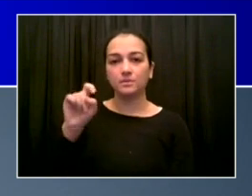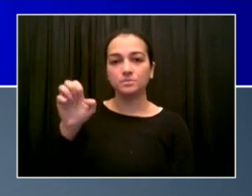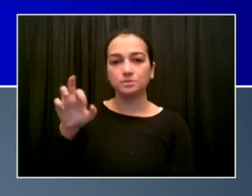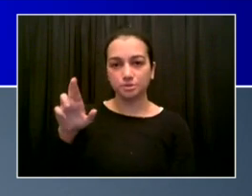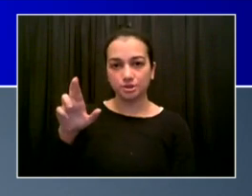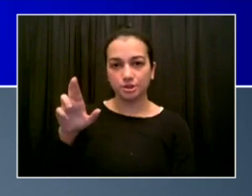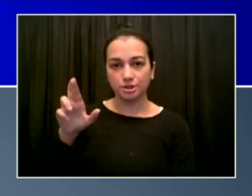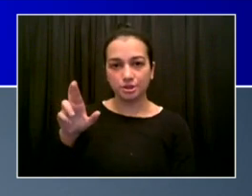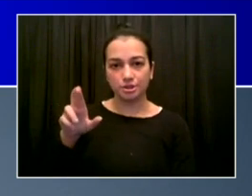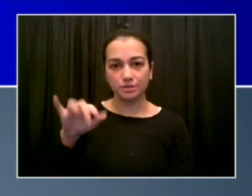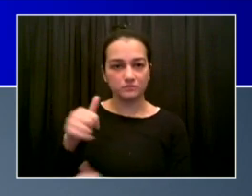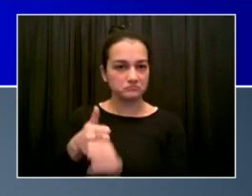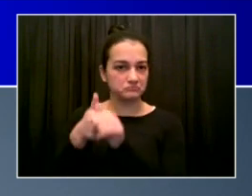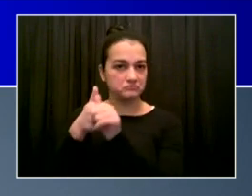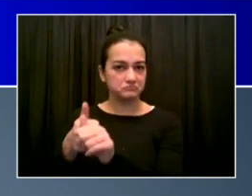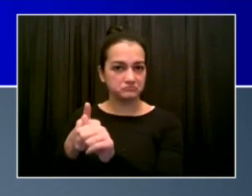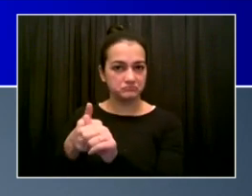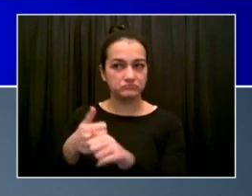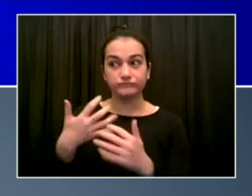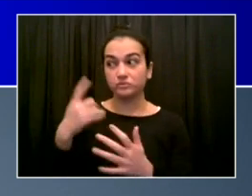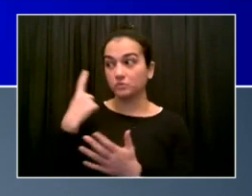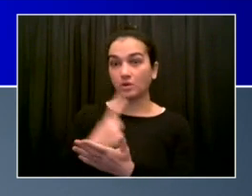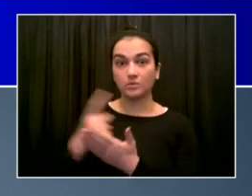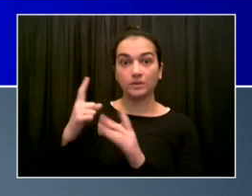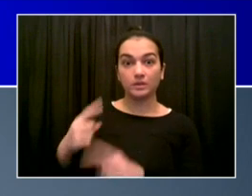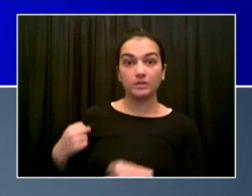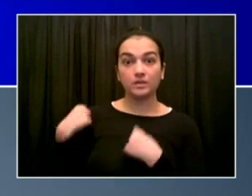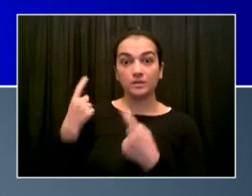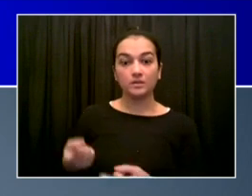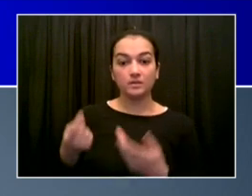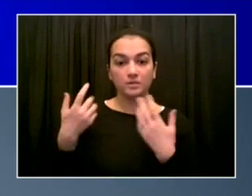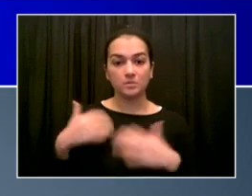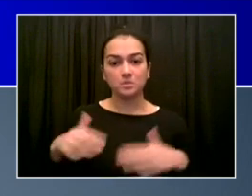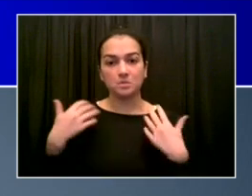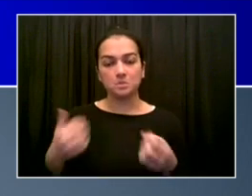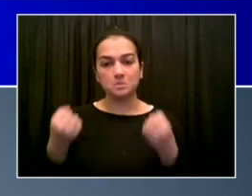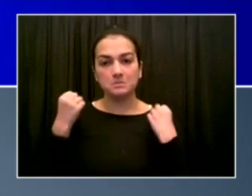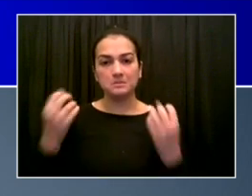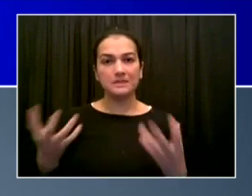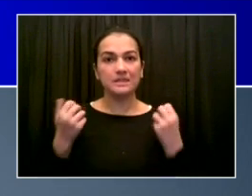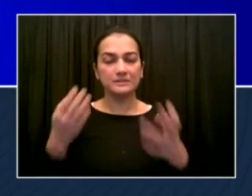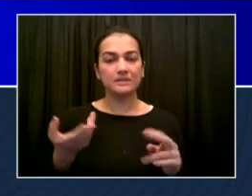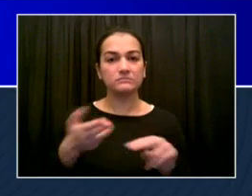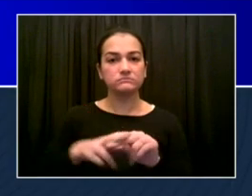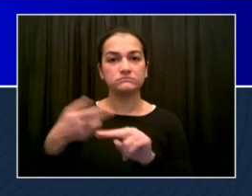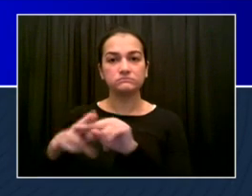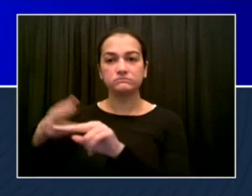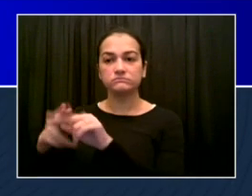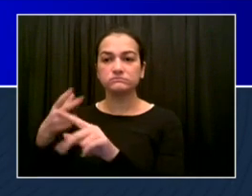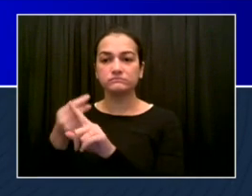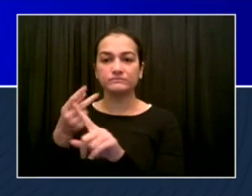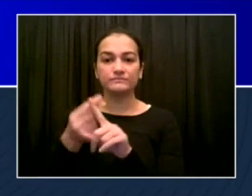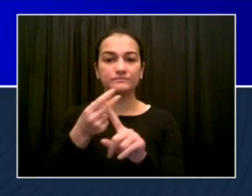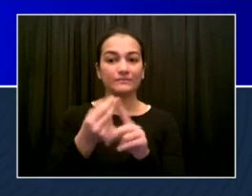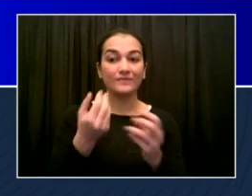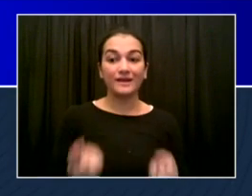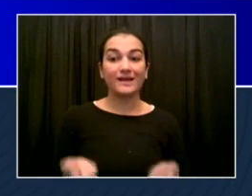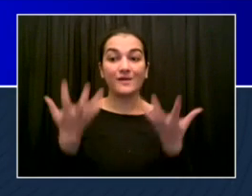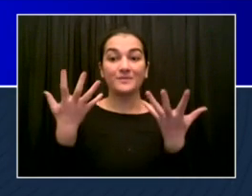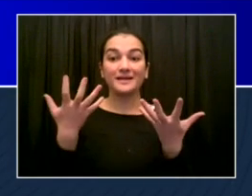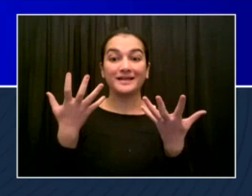a lot of New Yorkers are coming forward, and it's great. It's great to see so many people getting the booster. As of this moment today,